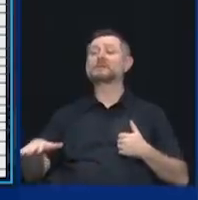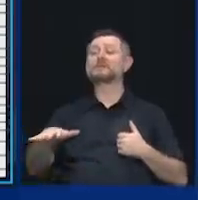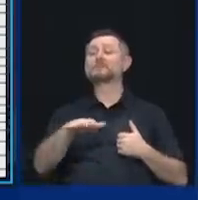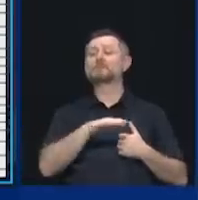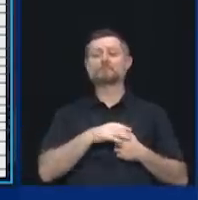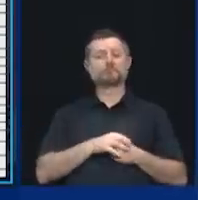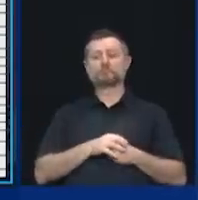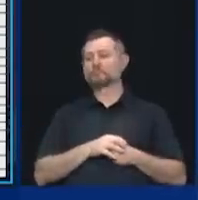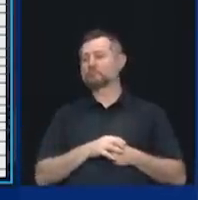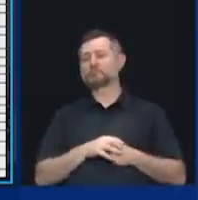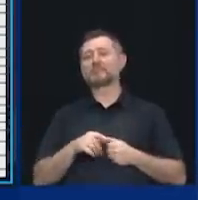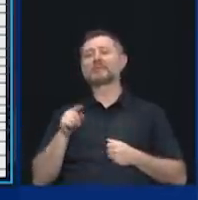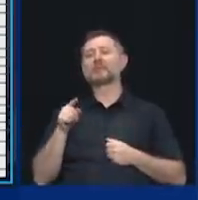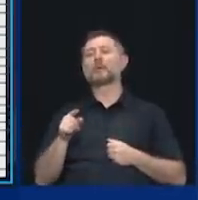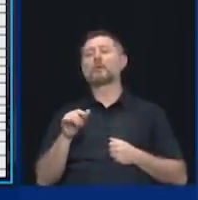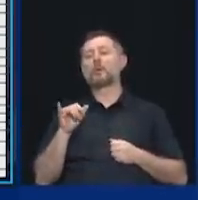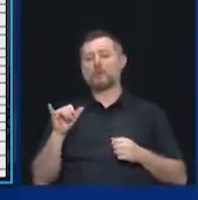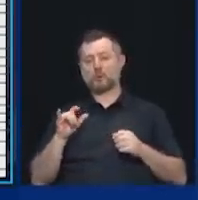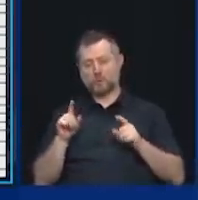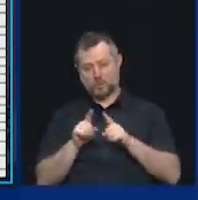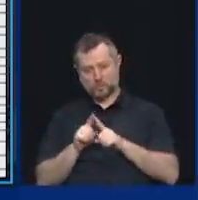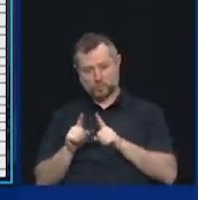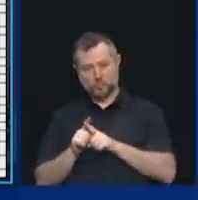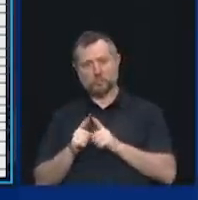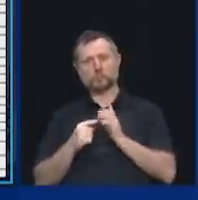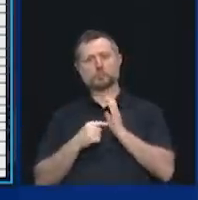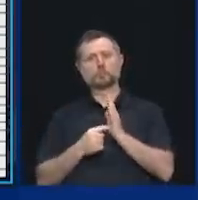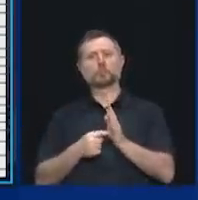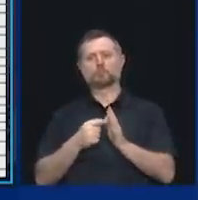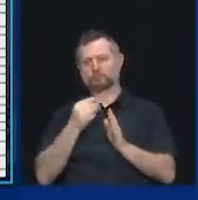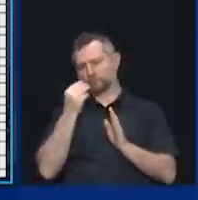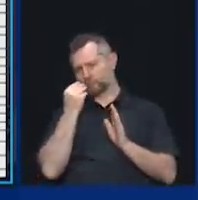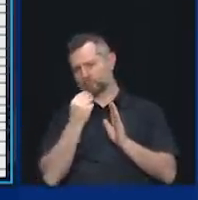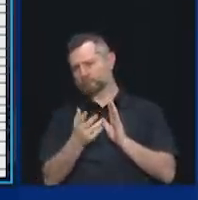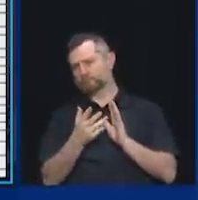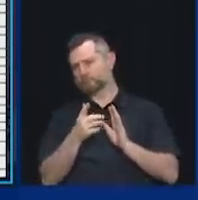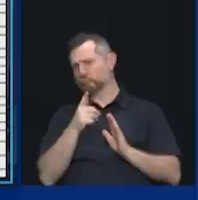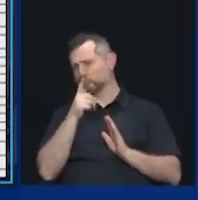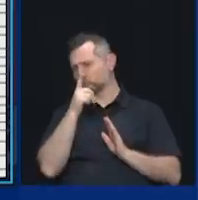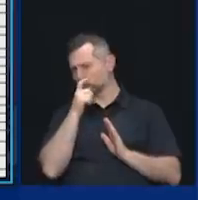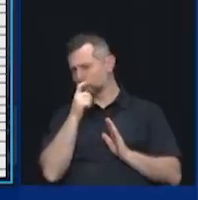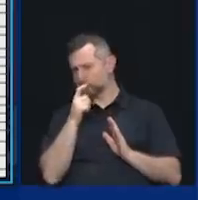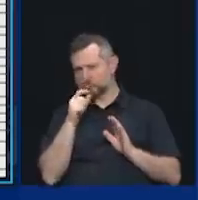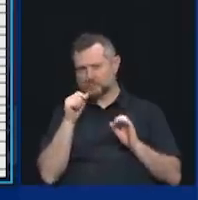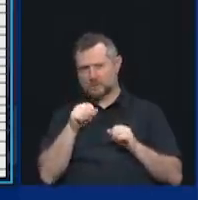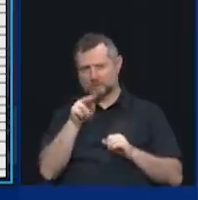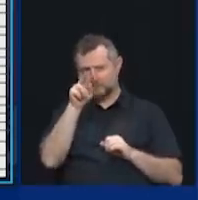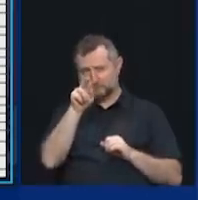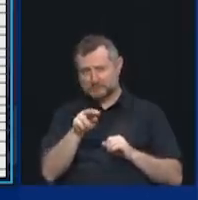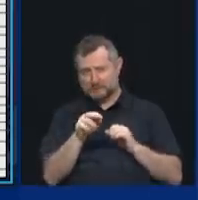is also an IQ test. Who can read the top